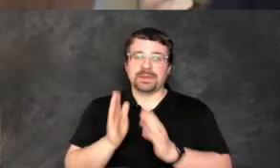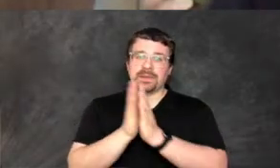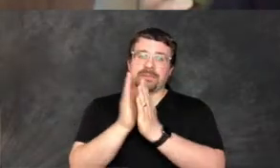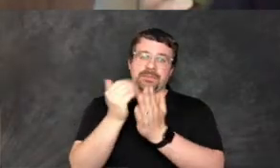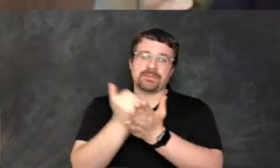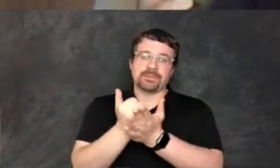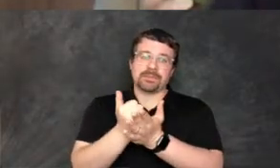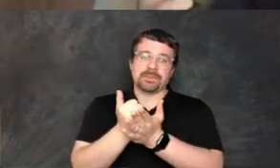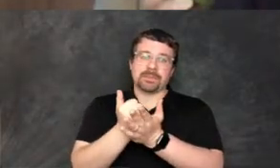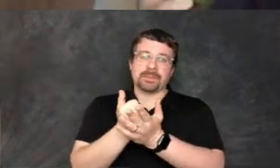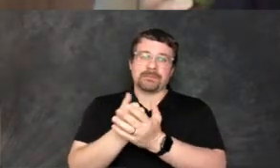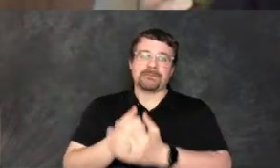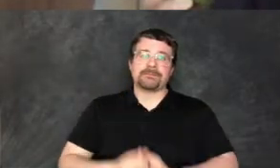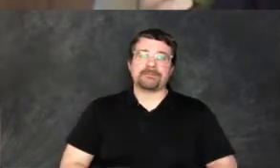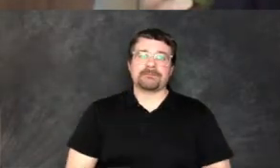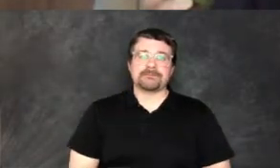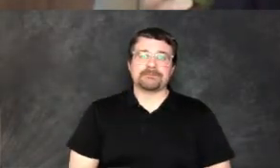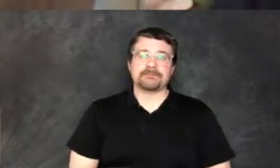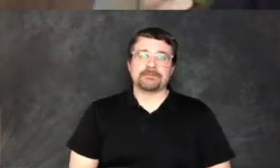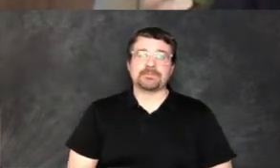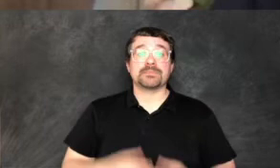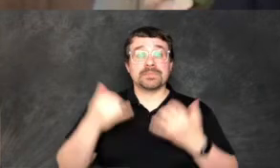times. Amen.